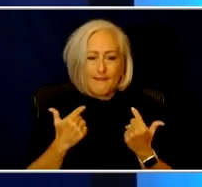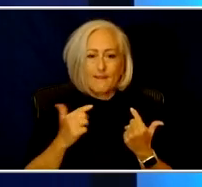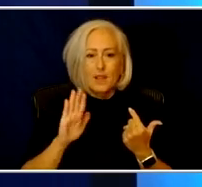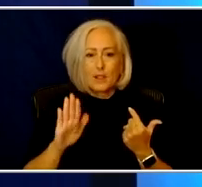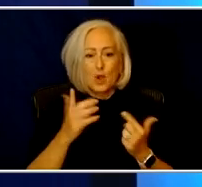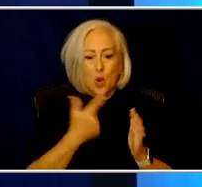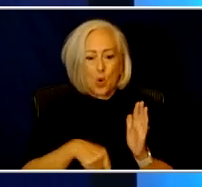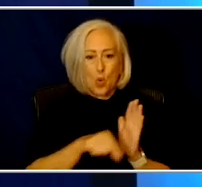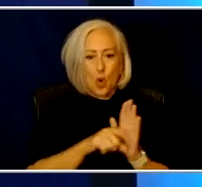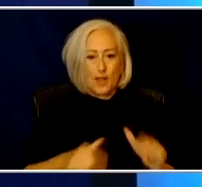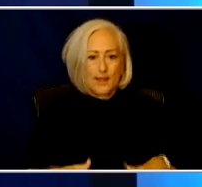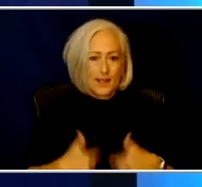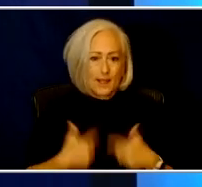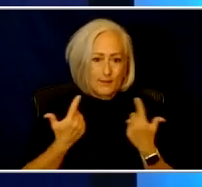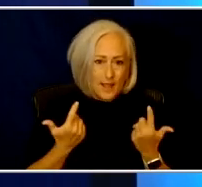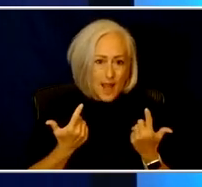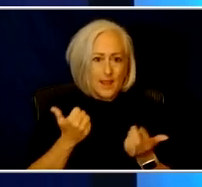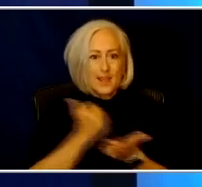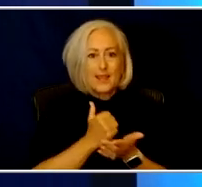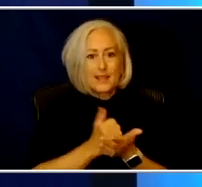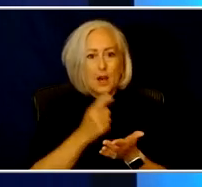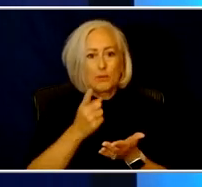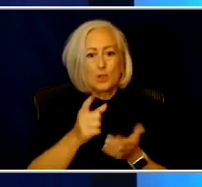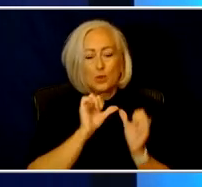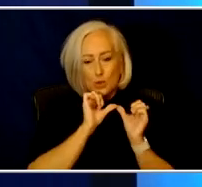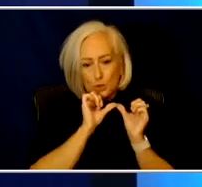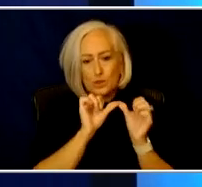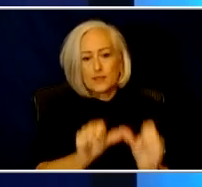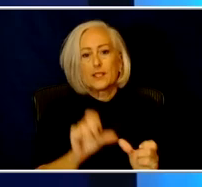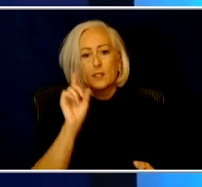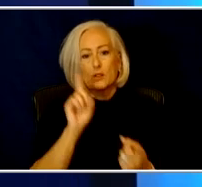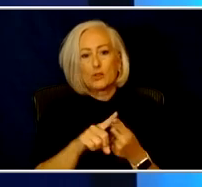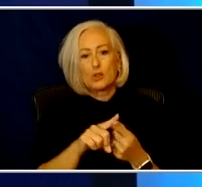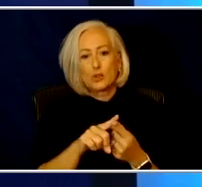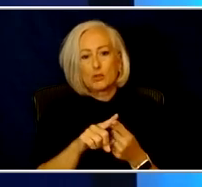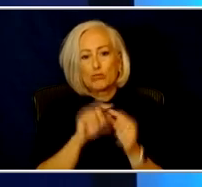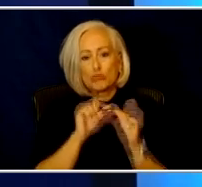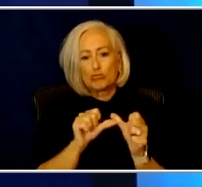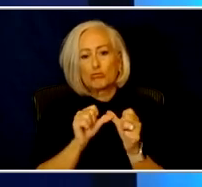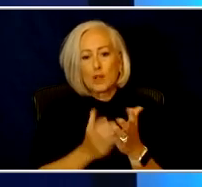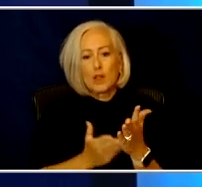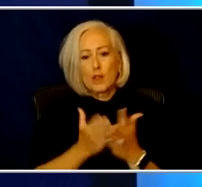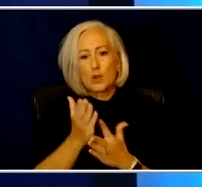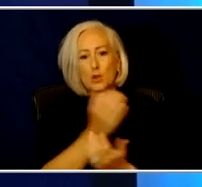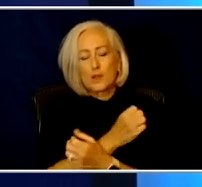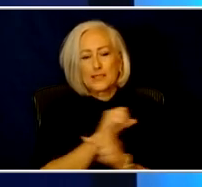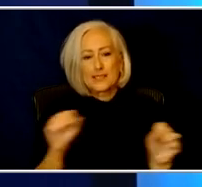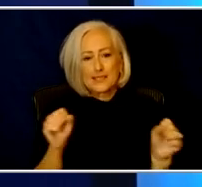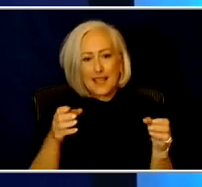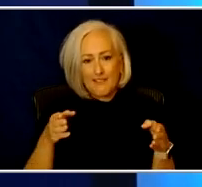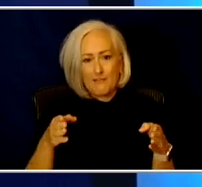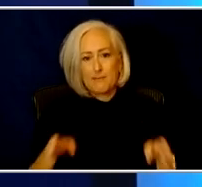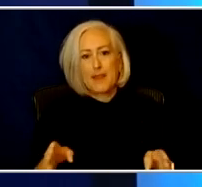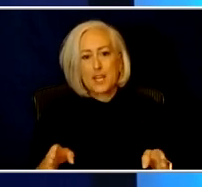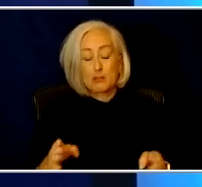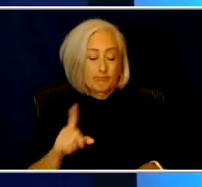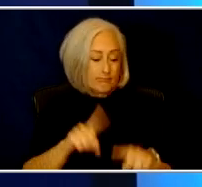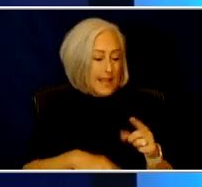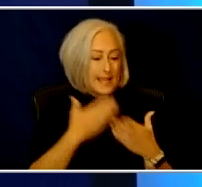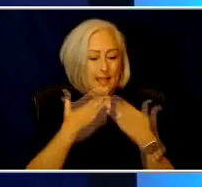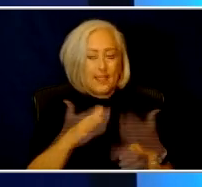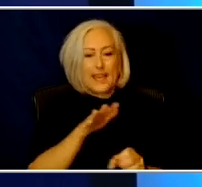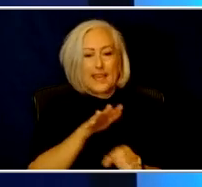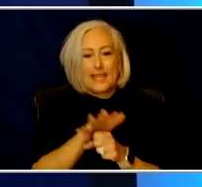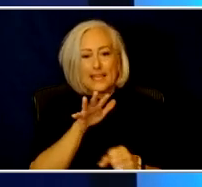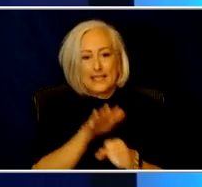life, and really help you to continue to move through in a safe and healthy manner. So I just can't thank him enough, and I know that